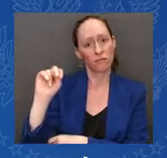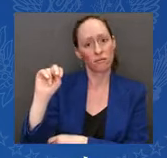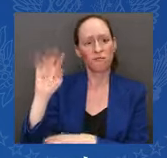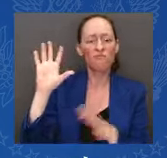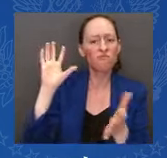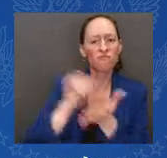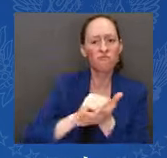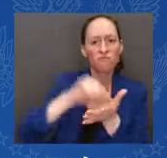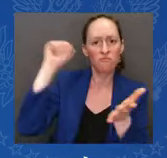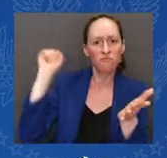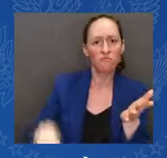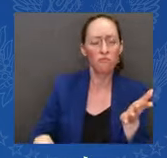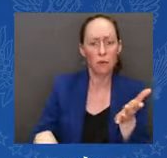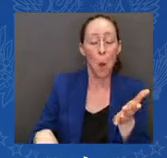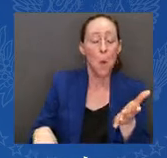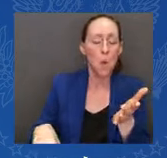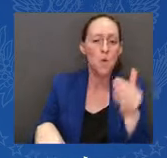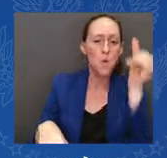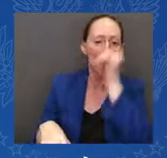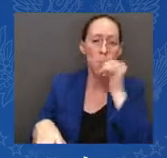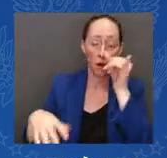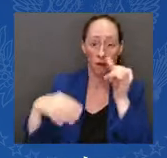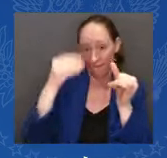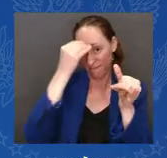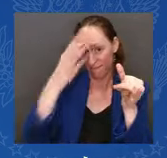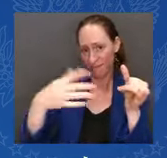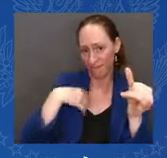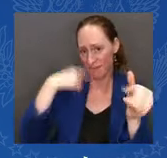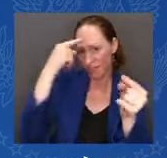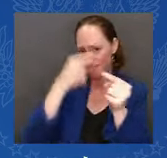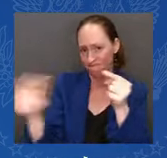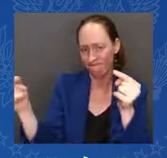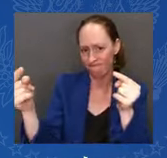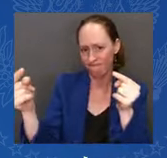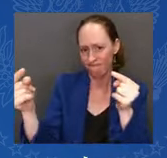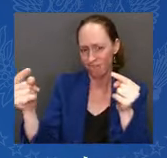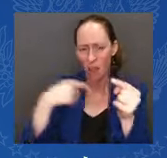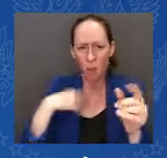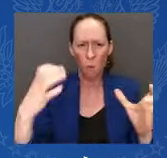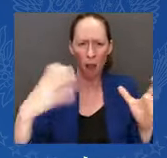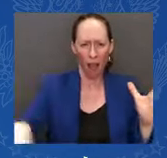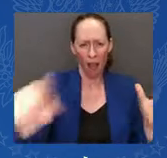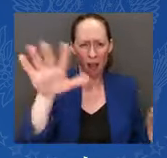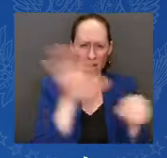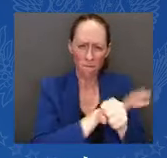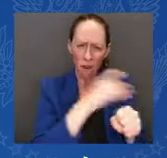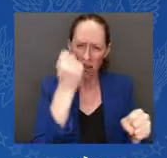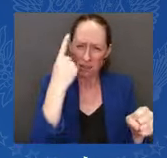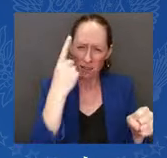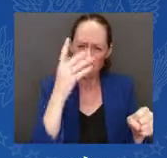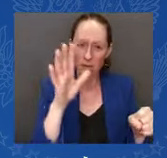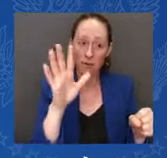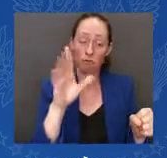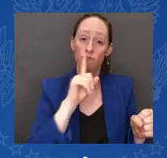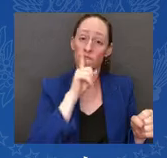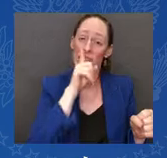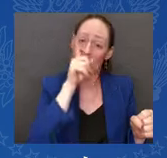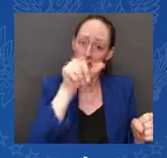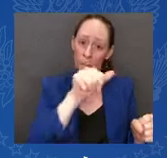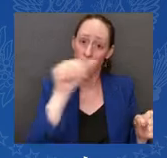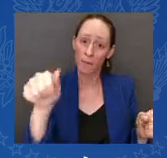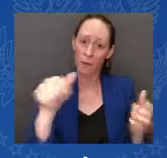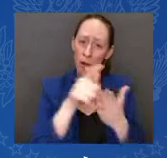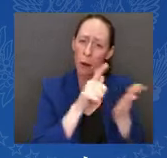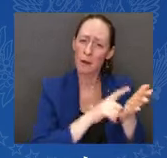been and what it has not been until today. Many people wrongly believe that affirmative action allows